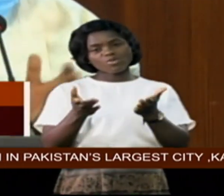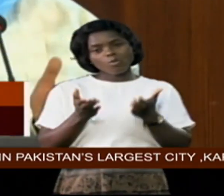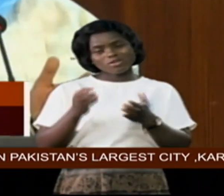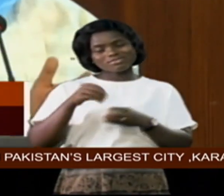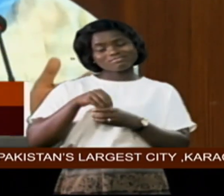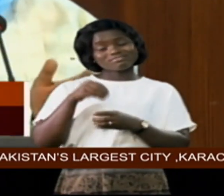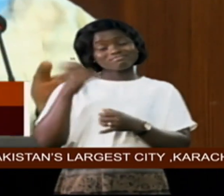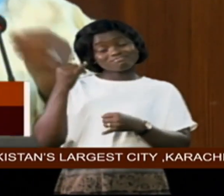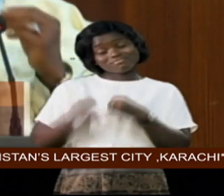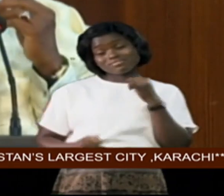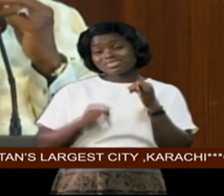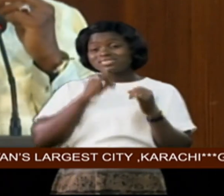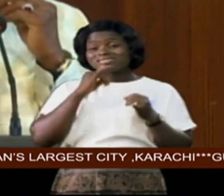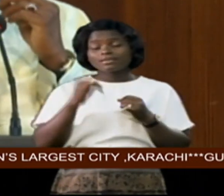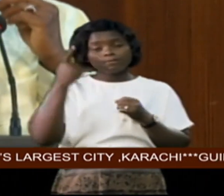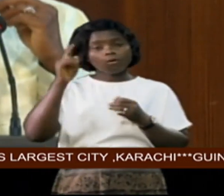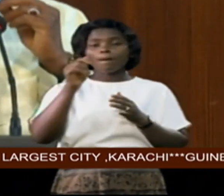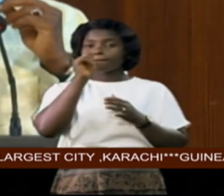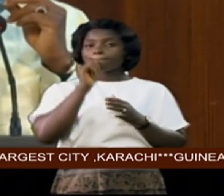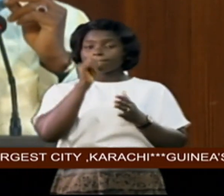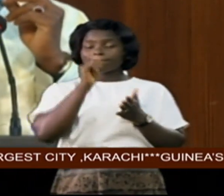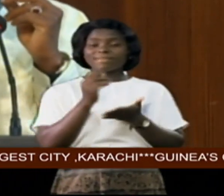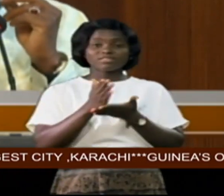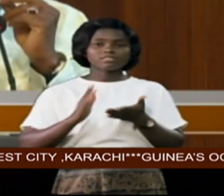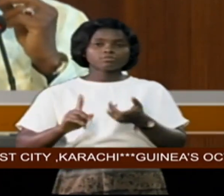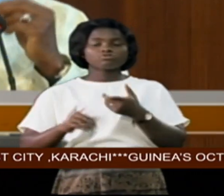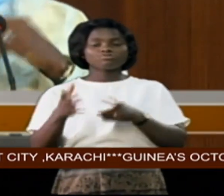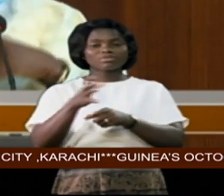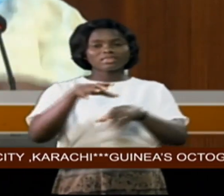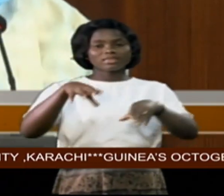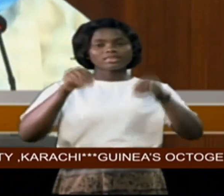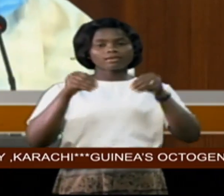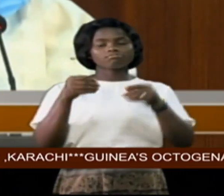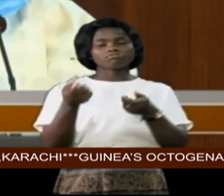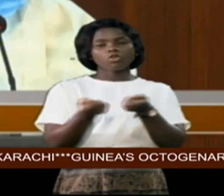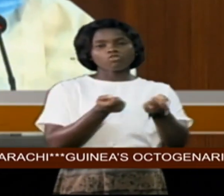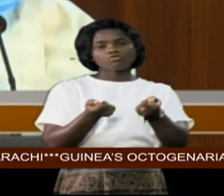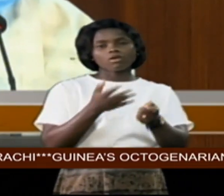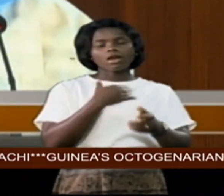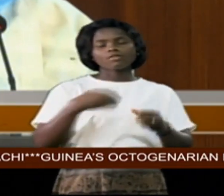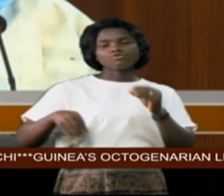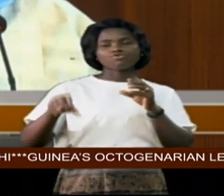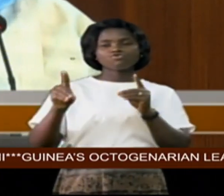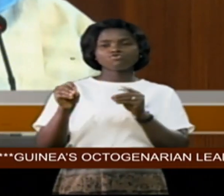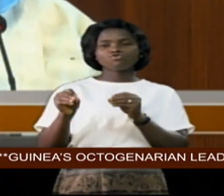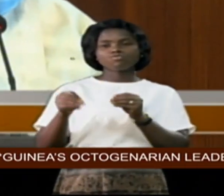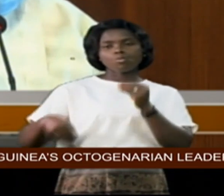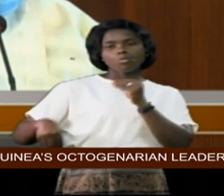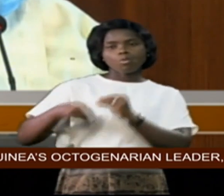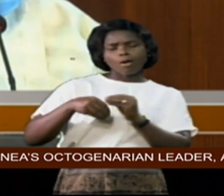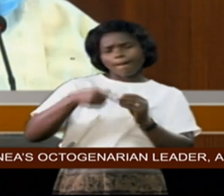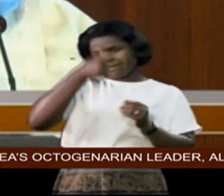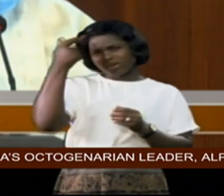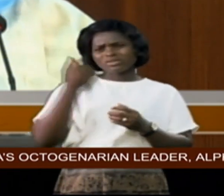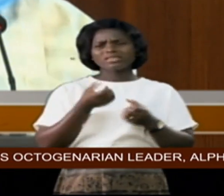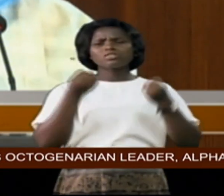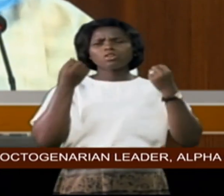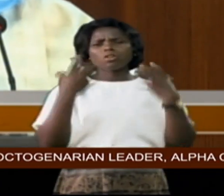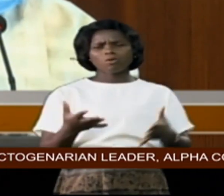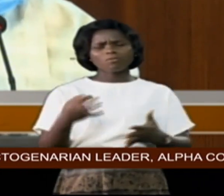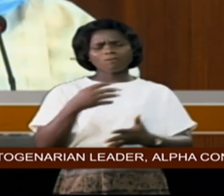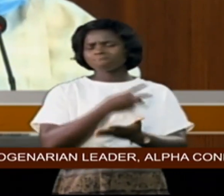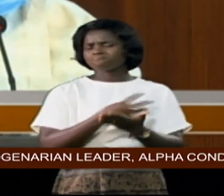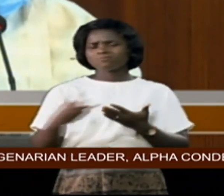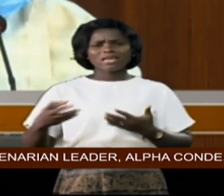private sector to take control of this and do more, because there is a lot of this waste. Nigeria has a population